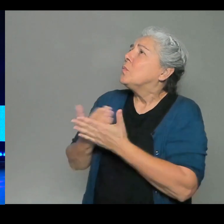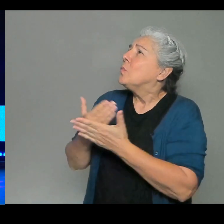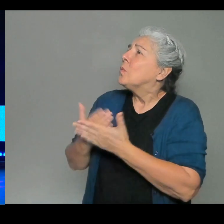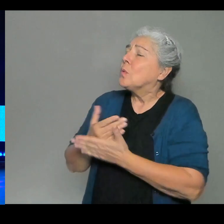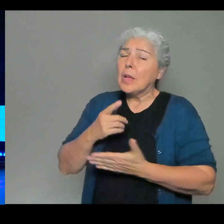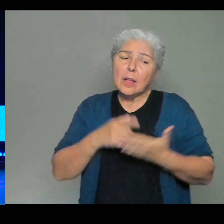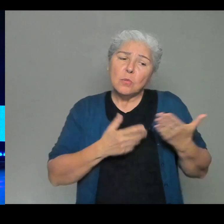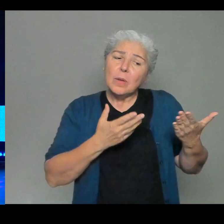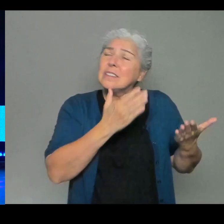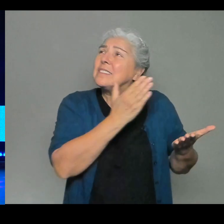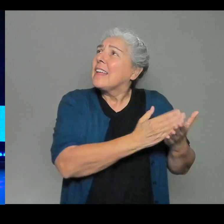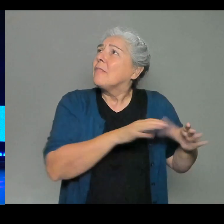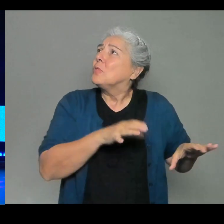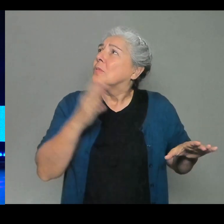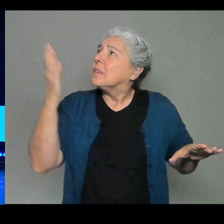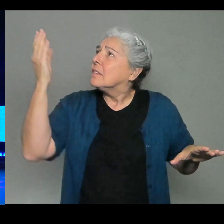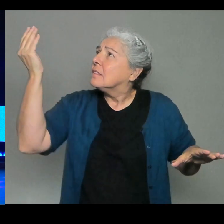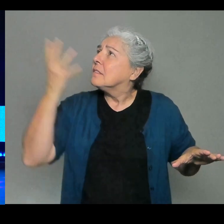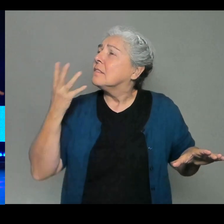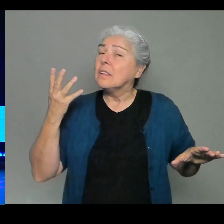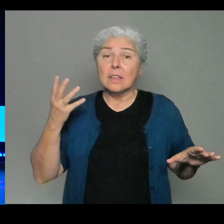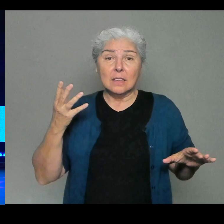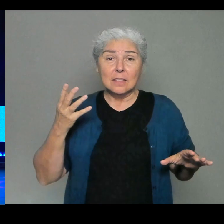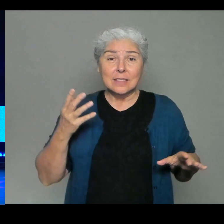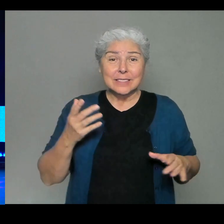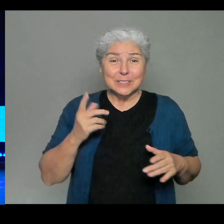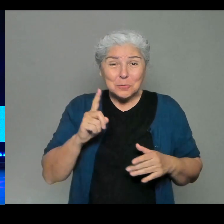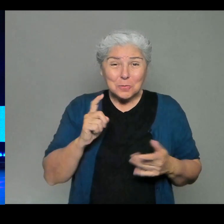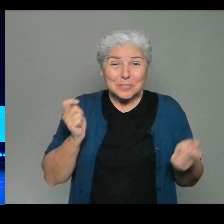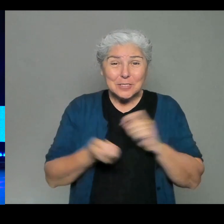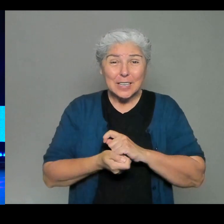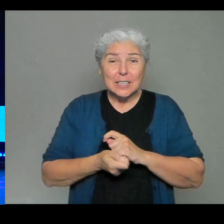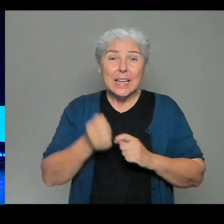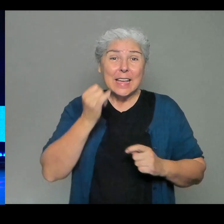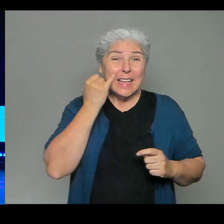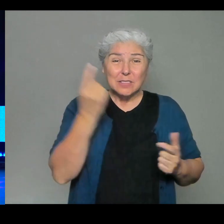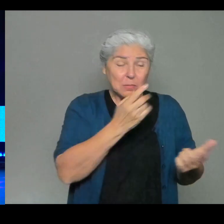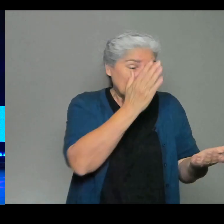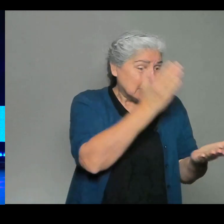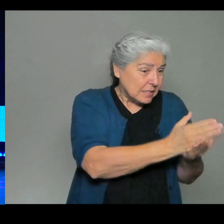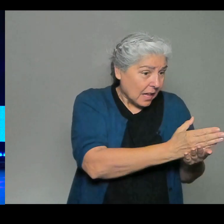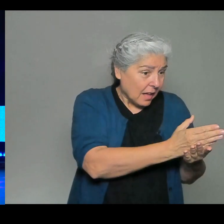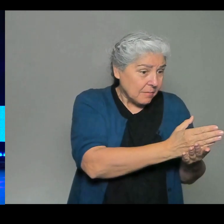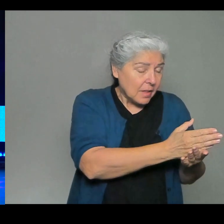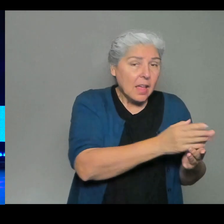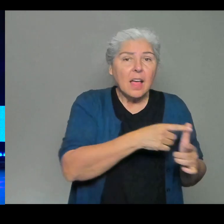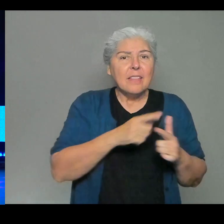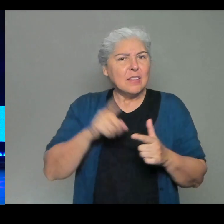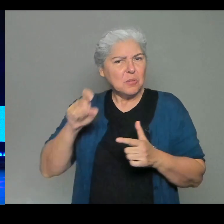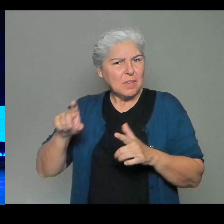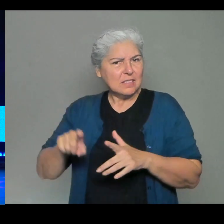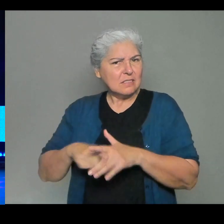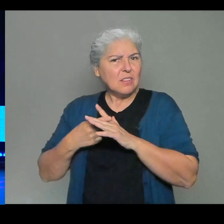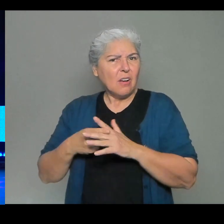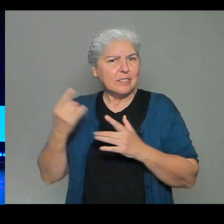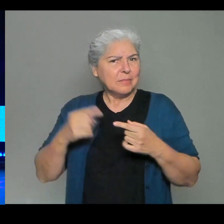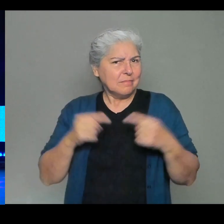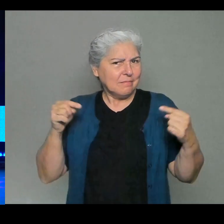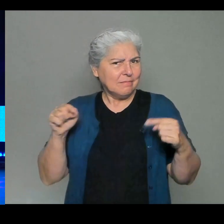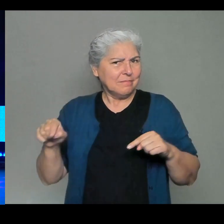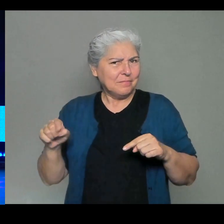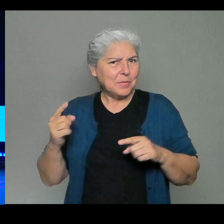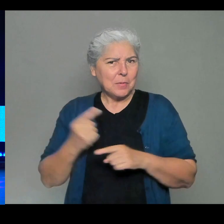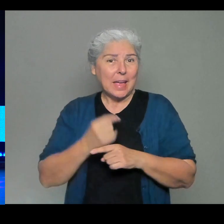doing new and stop doing. What is the one change? If you stop doing something, you got to start doing something another